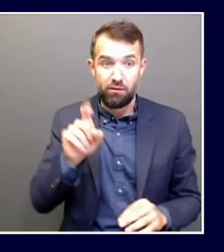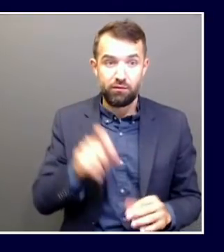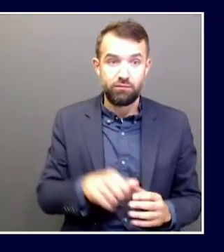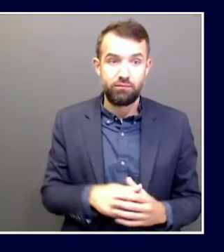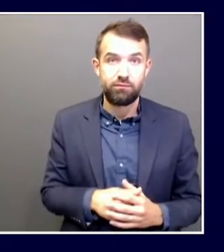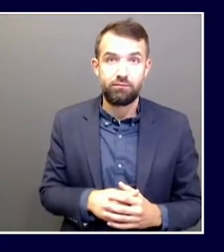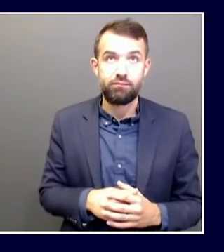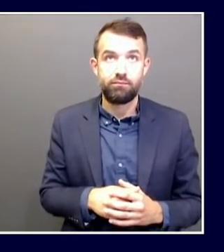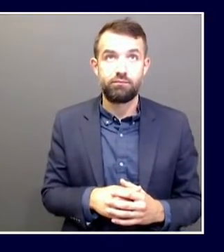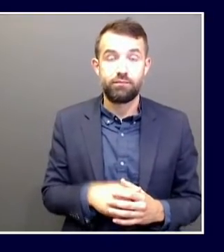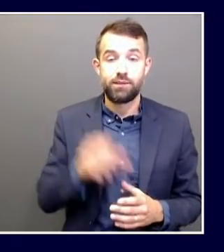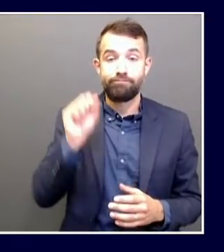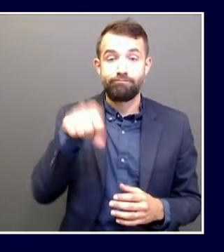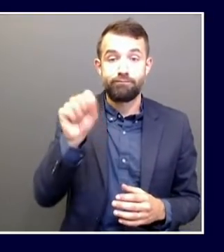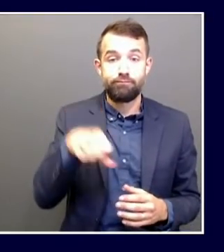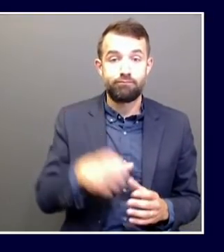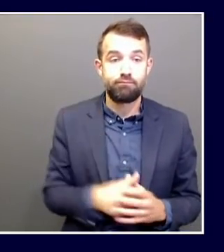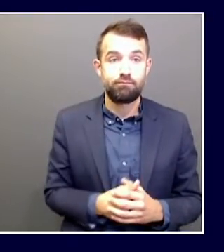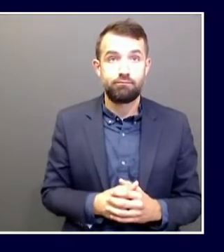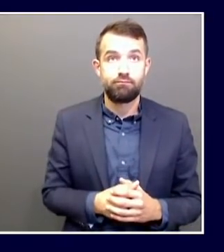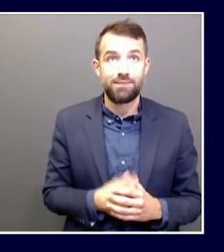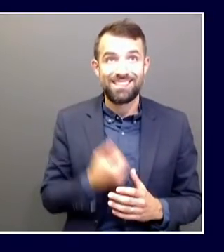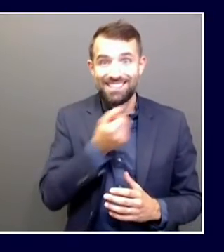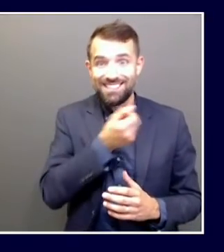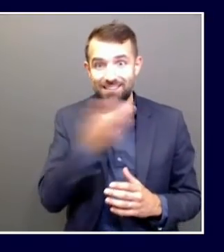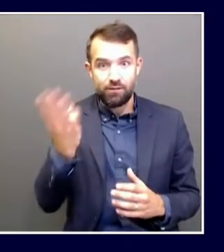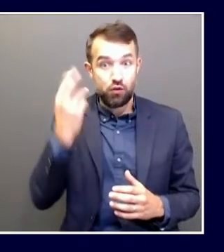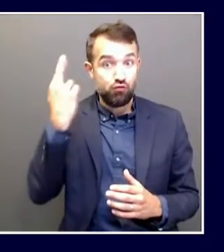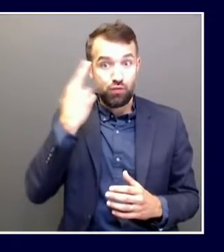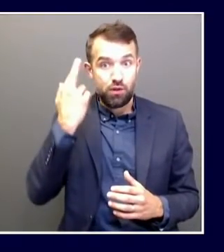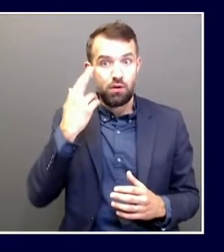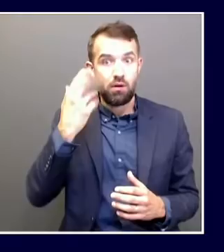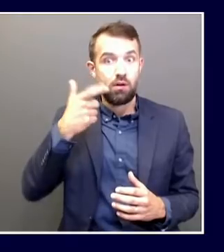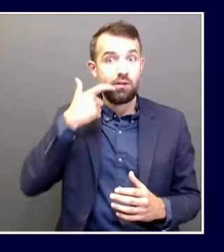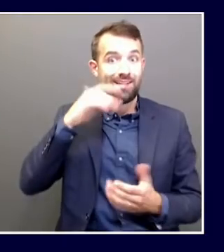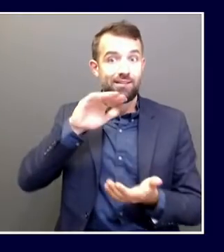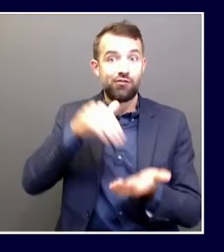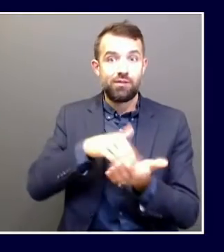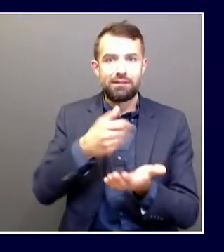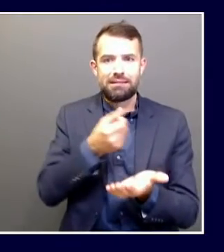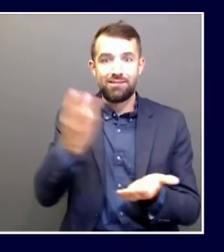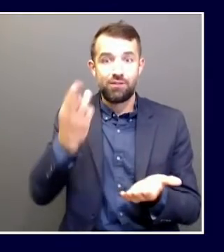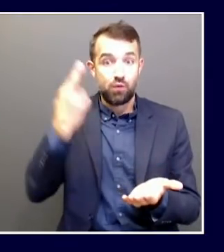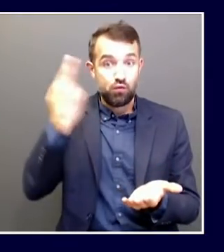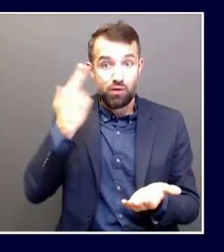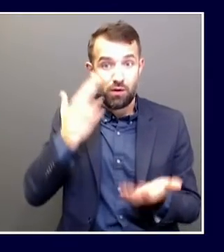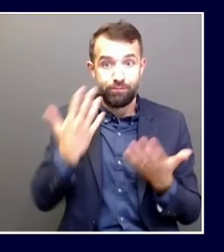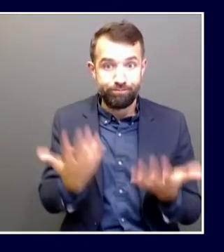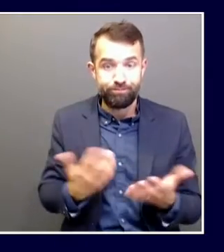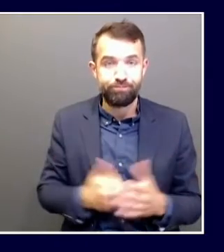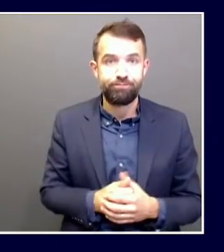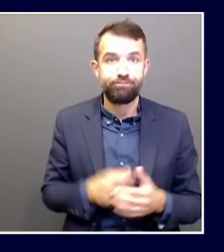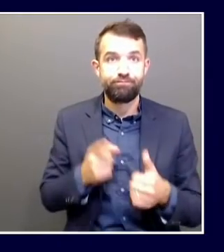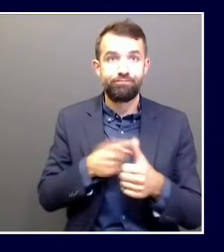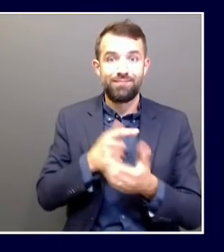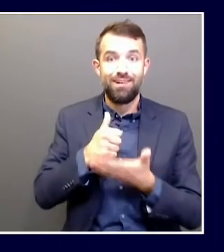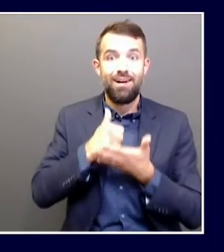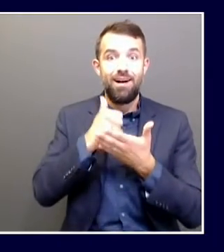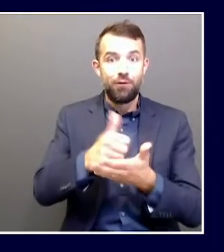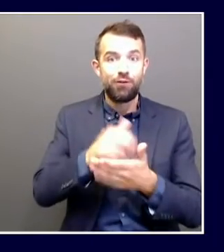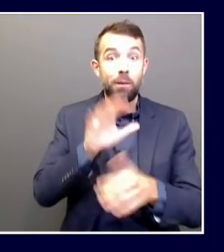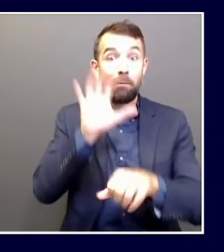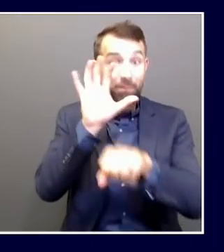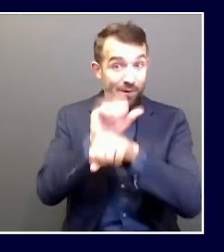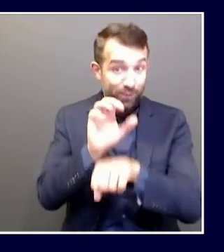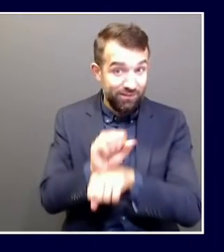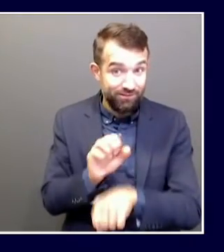for the Vaccination Hotline to exist. One of them was to book vaccines for people who needed them. But the overwhelming reason